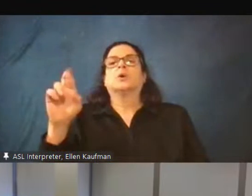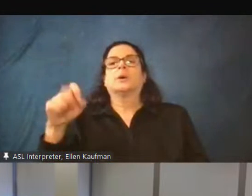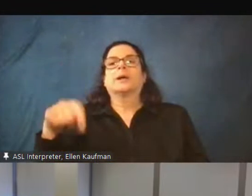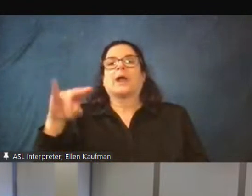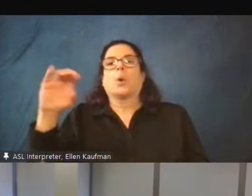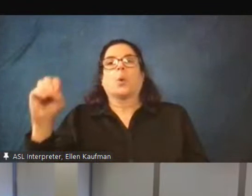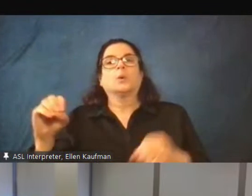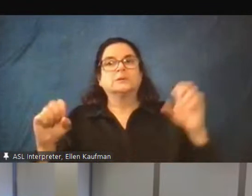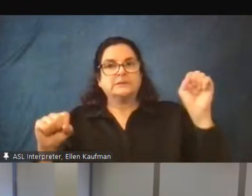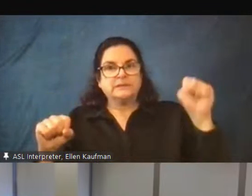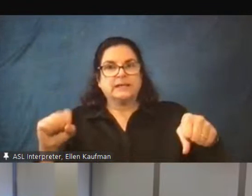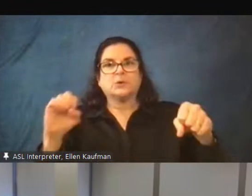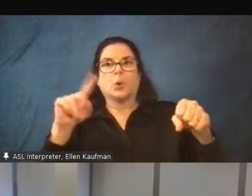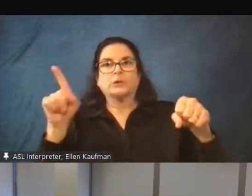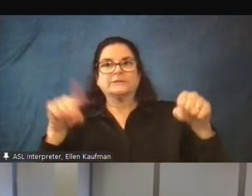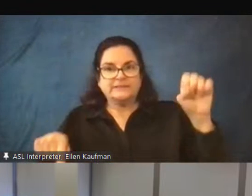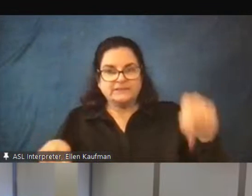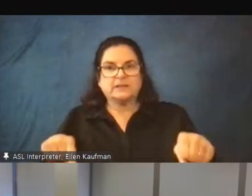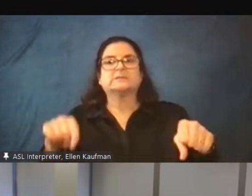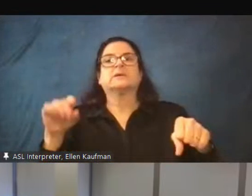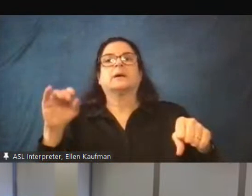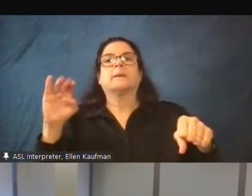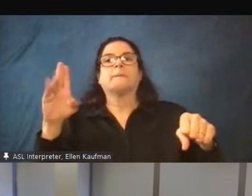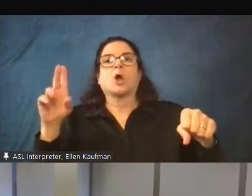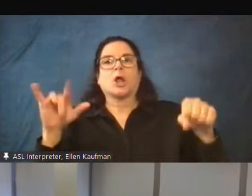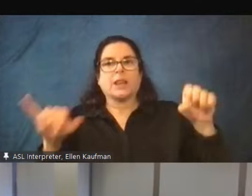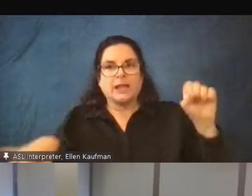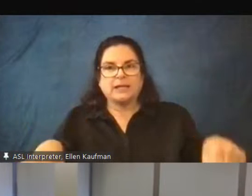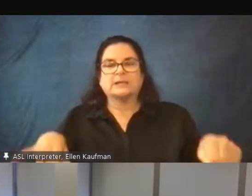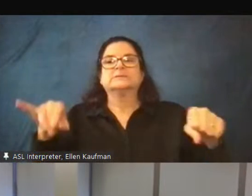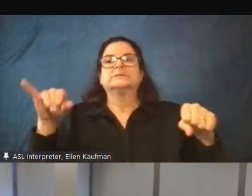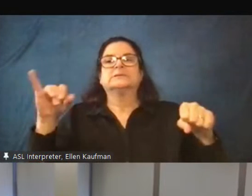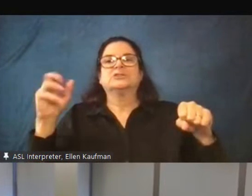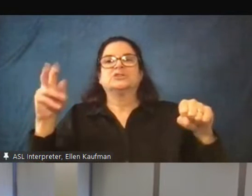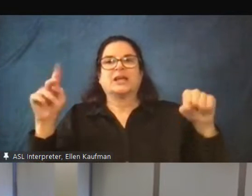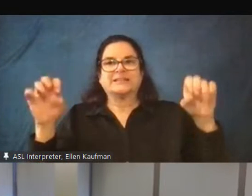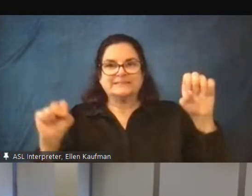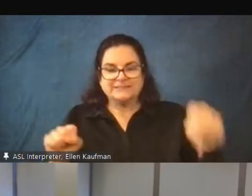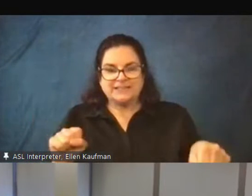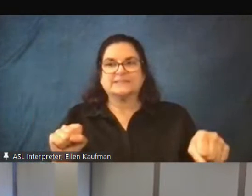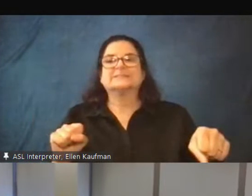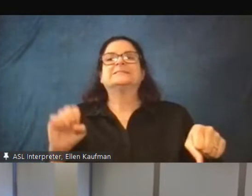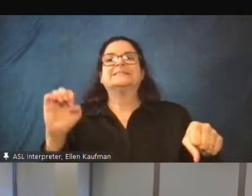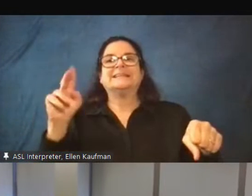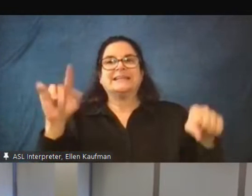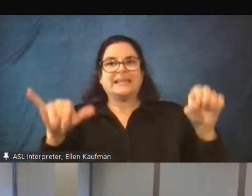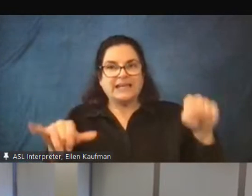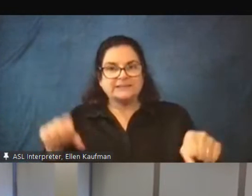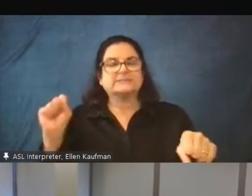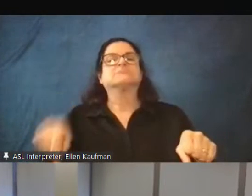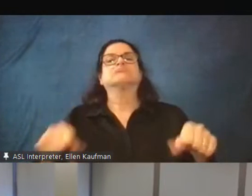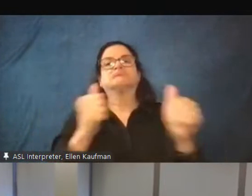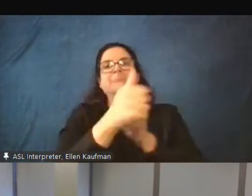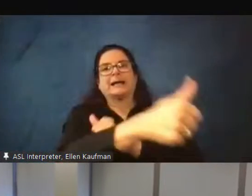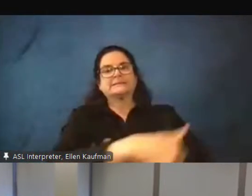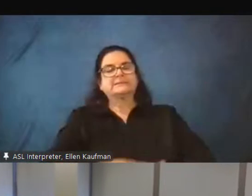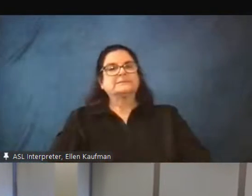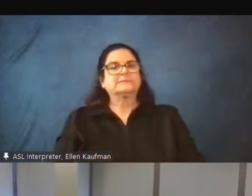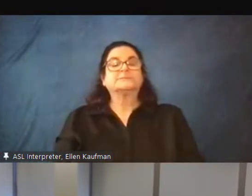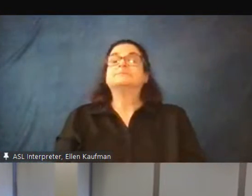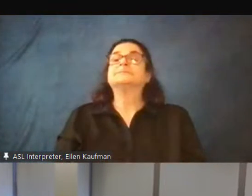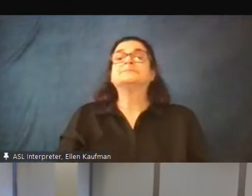Chairman Barclay? Yes. Director Jakes? Yes. Director Eady? Yes. Director Jakes, the motion passes. And finally, may I have a motion to